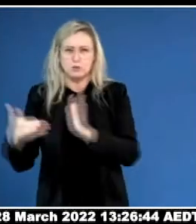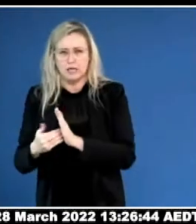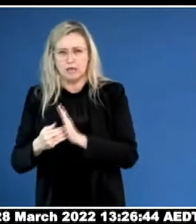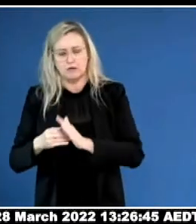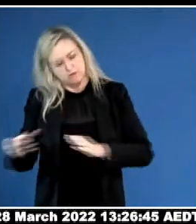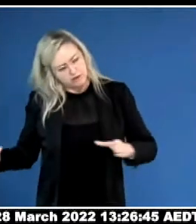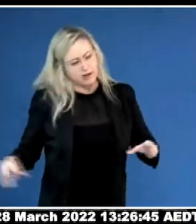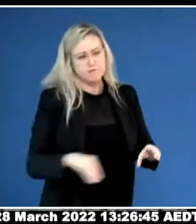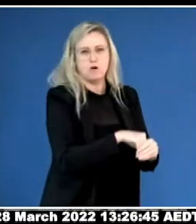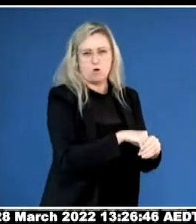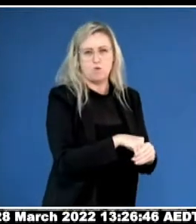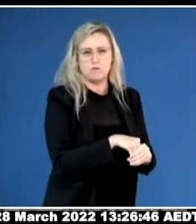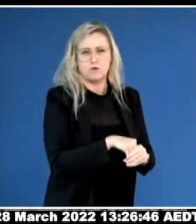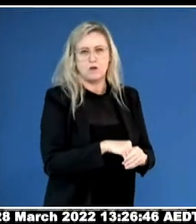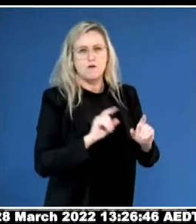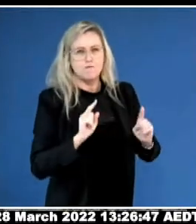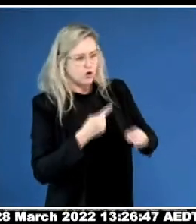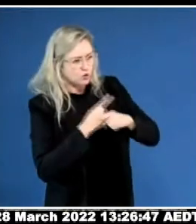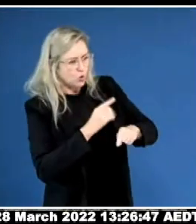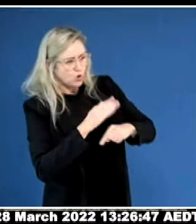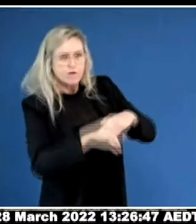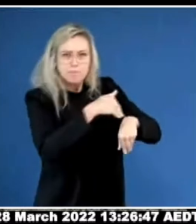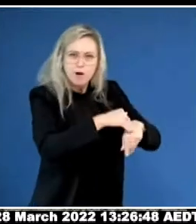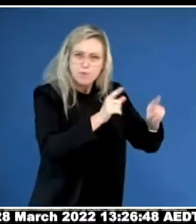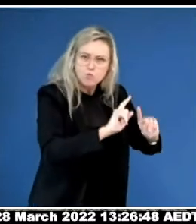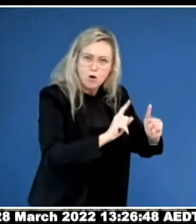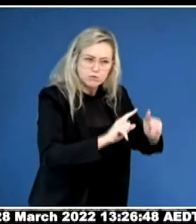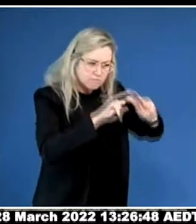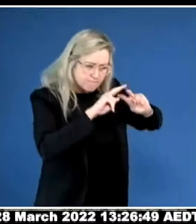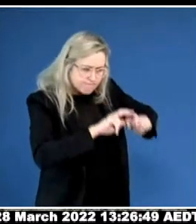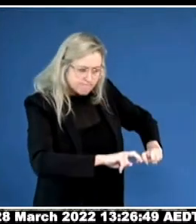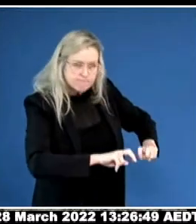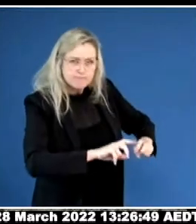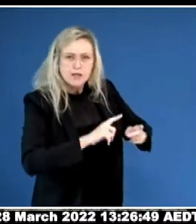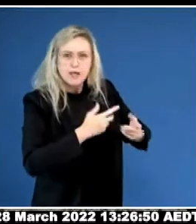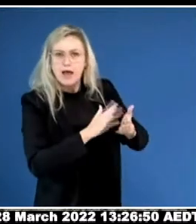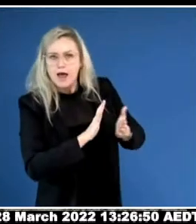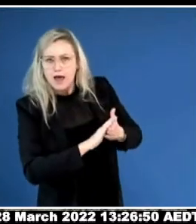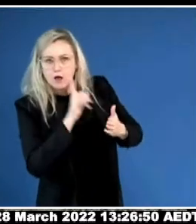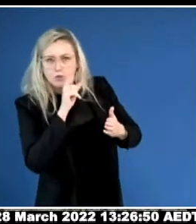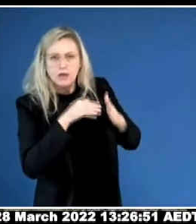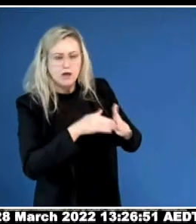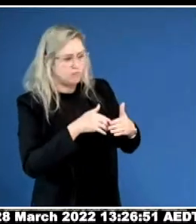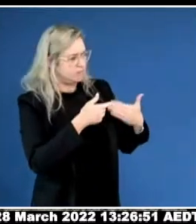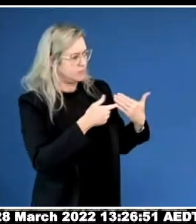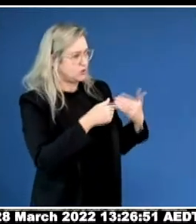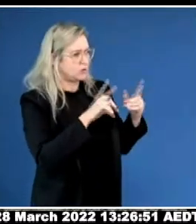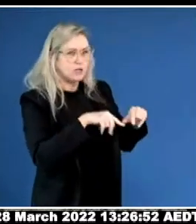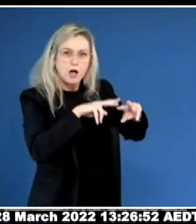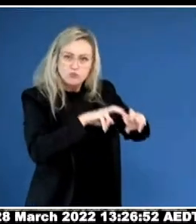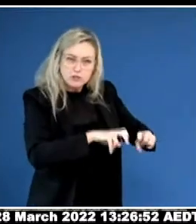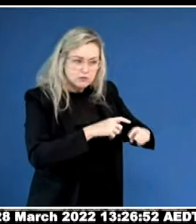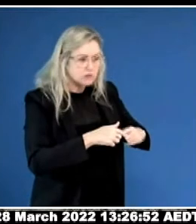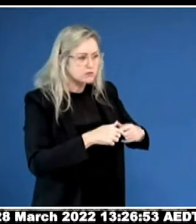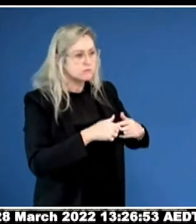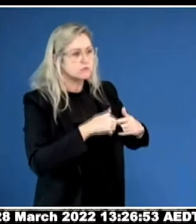work out what is the problem that we need to solve, how are we going to go about it, that problem solving phase to developing a framework